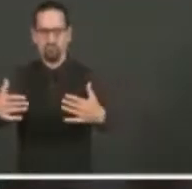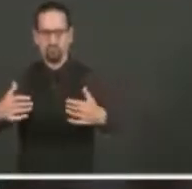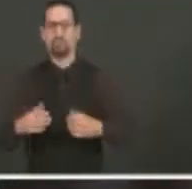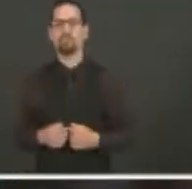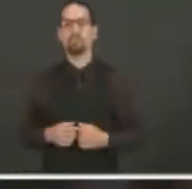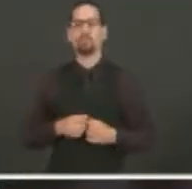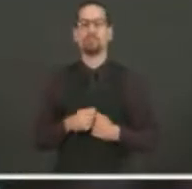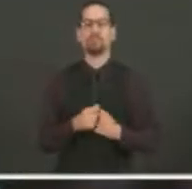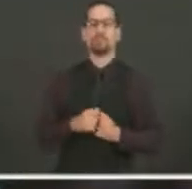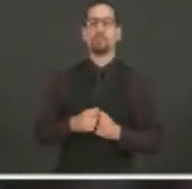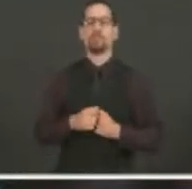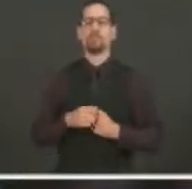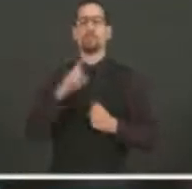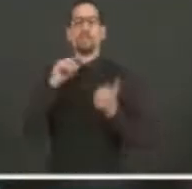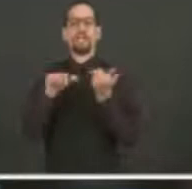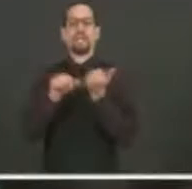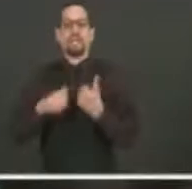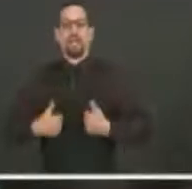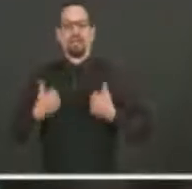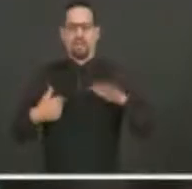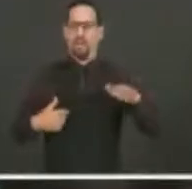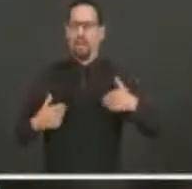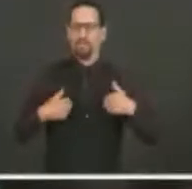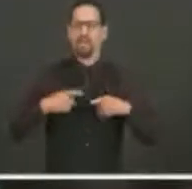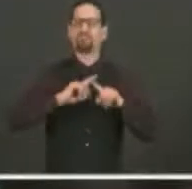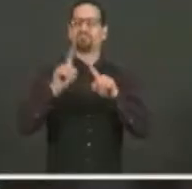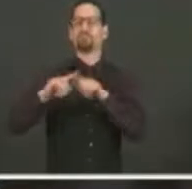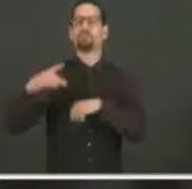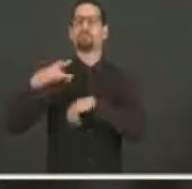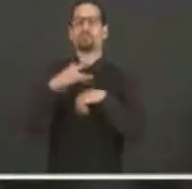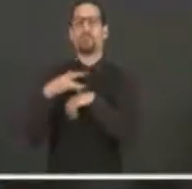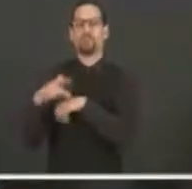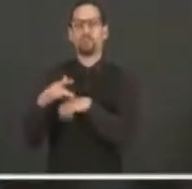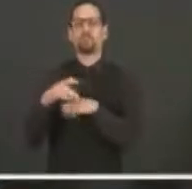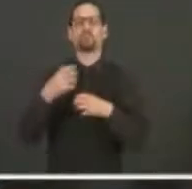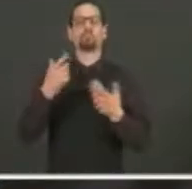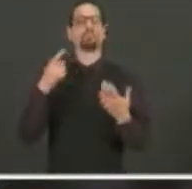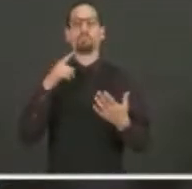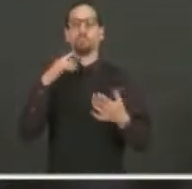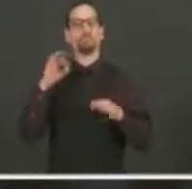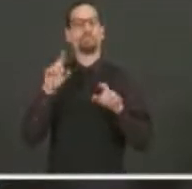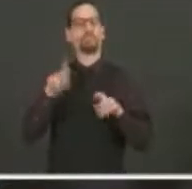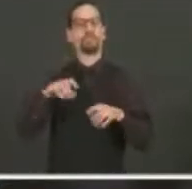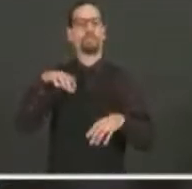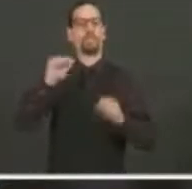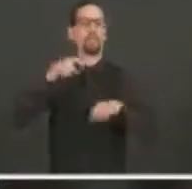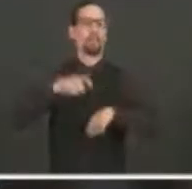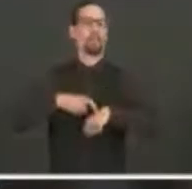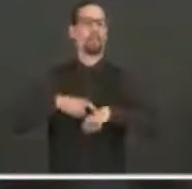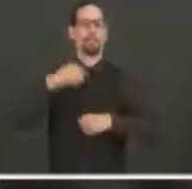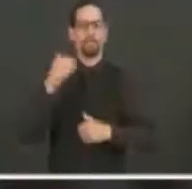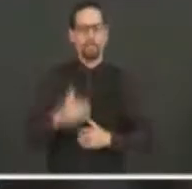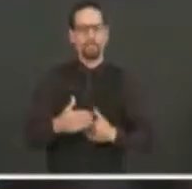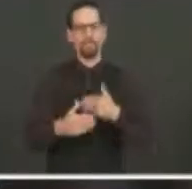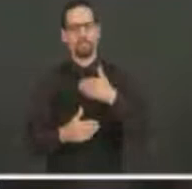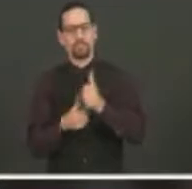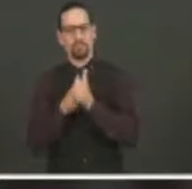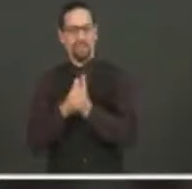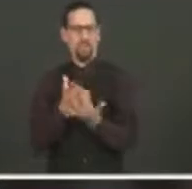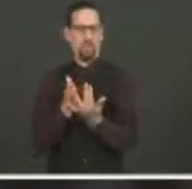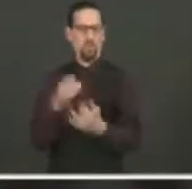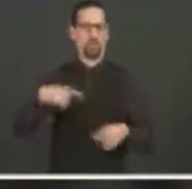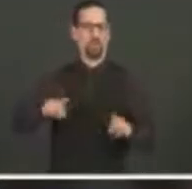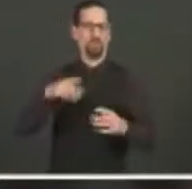have the resources that they need to take a phased approach to make sure that families can visit, but do